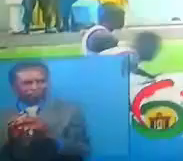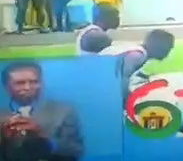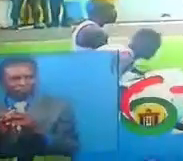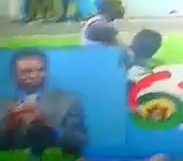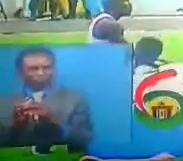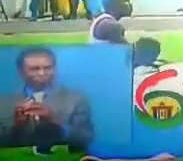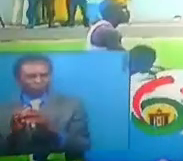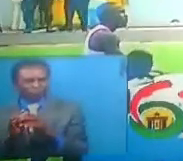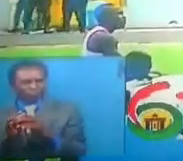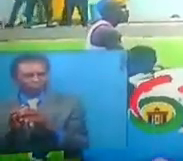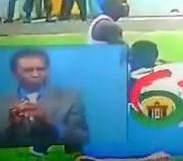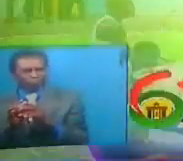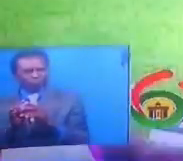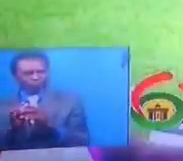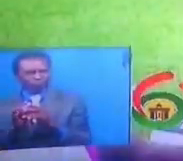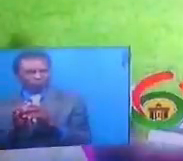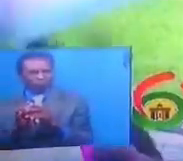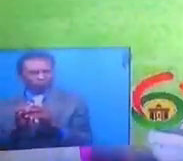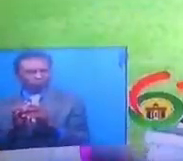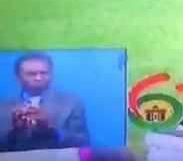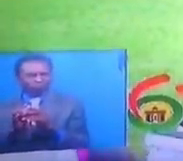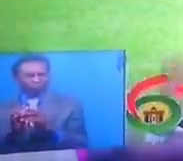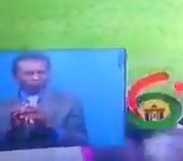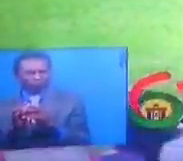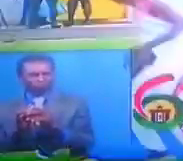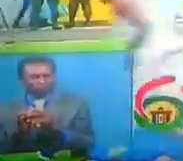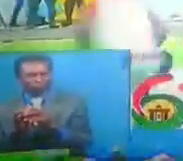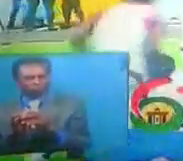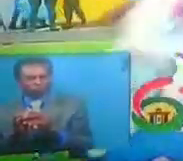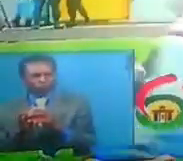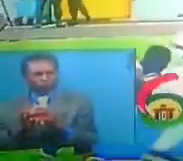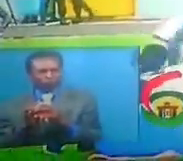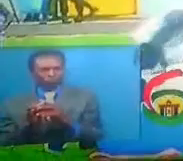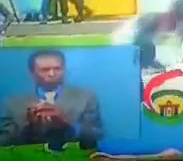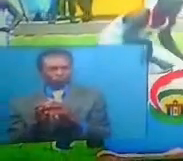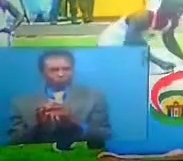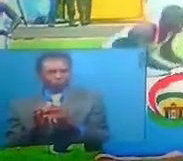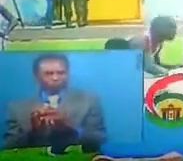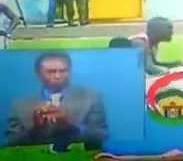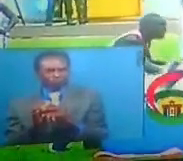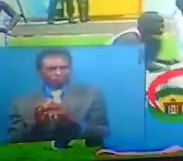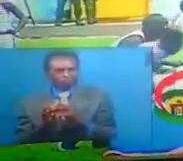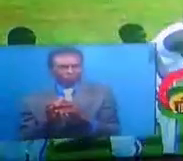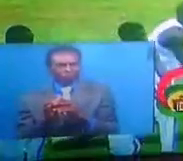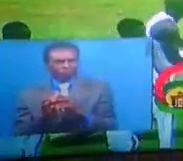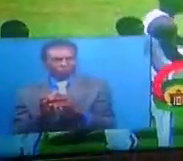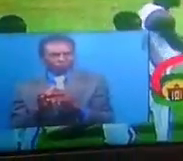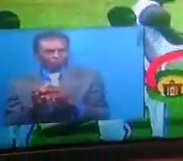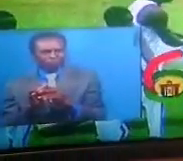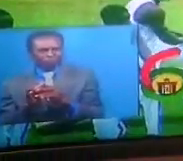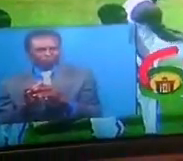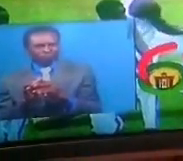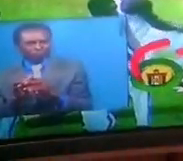Altitude, if you like, but again, you have to be so precise that you have to go through fire to be able to get